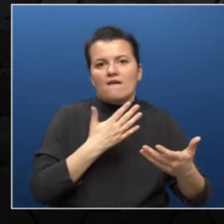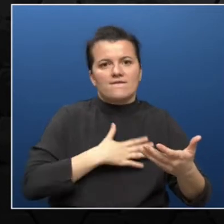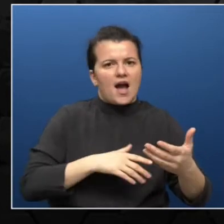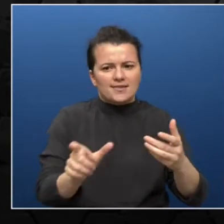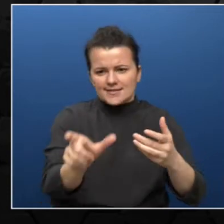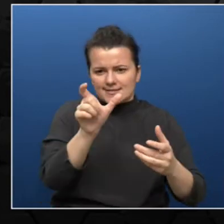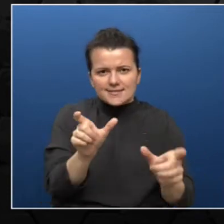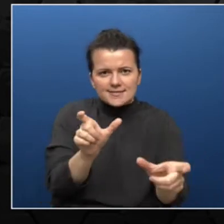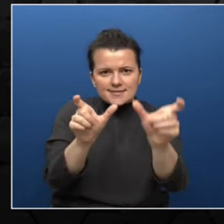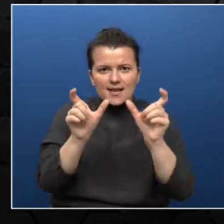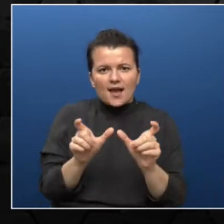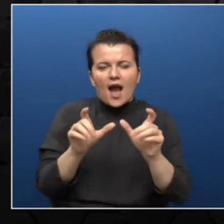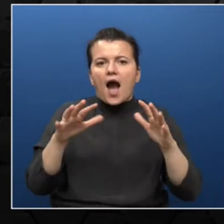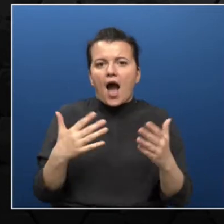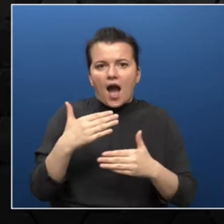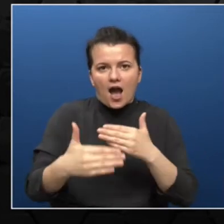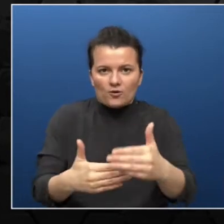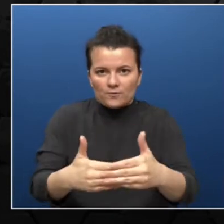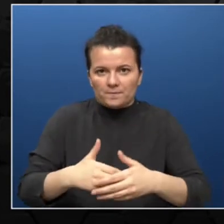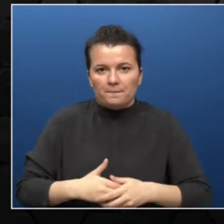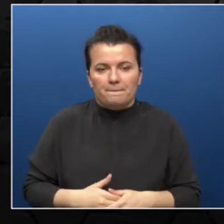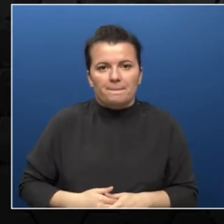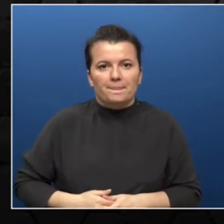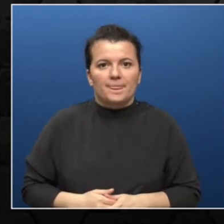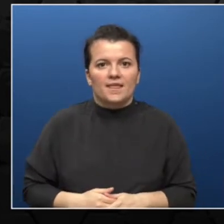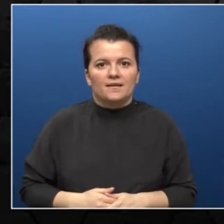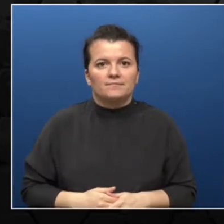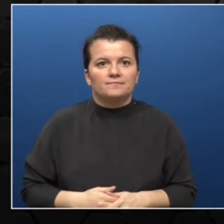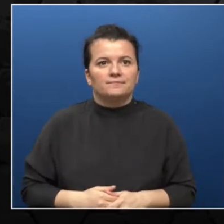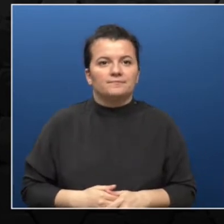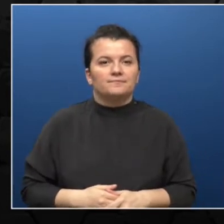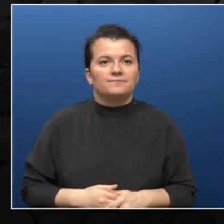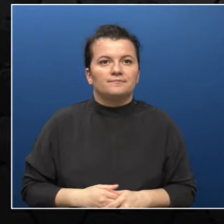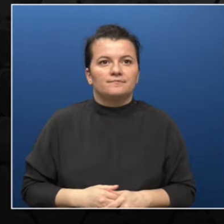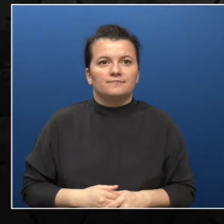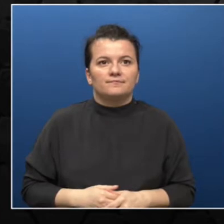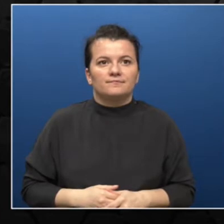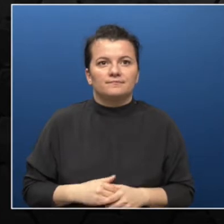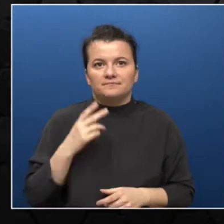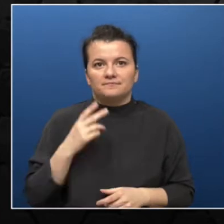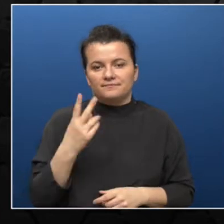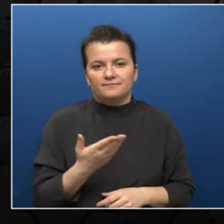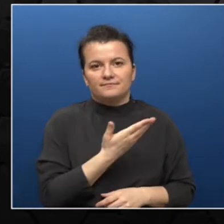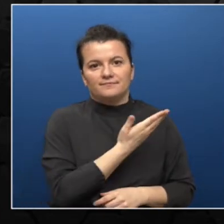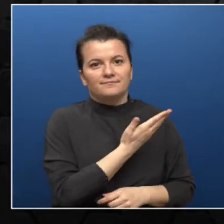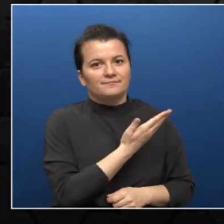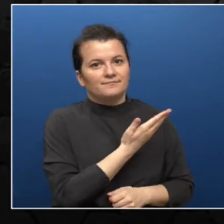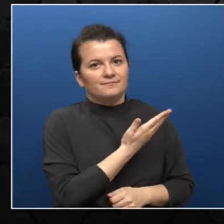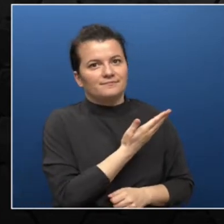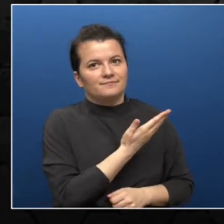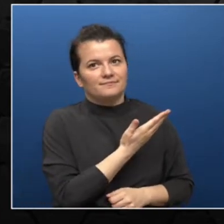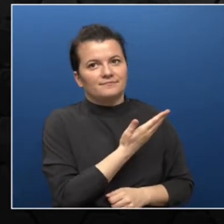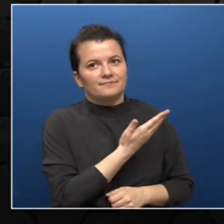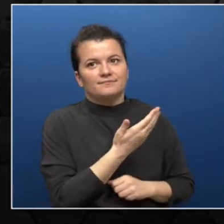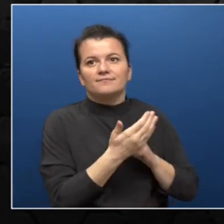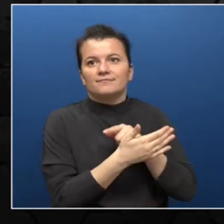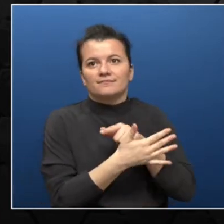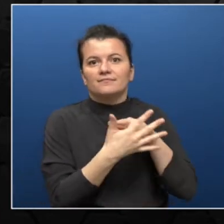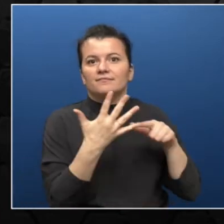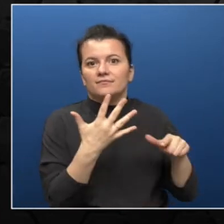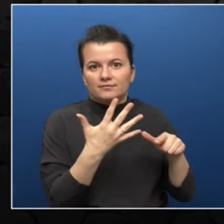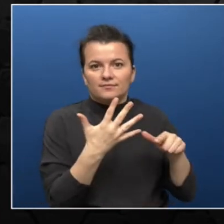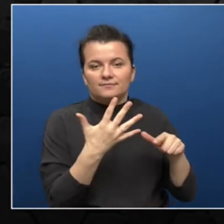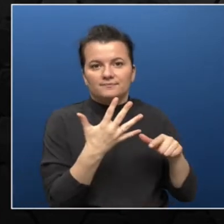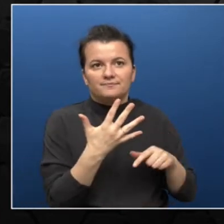how does the Azure Text Analytics API? So Azure Text Analytics API, it offers 5 services. So that are sentiment analysis, key